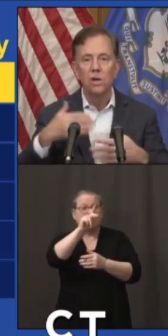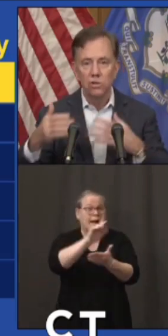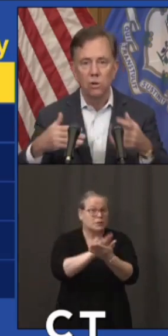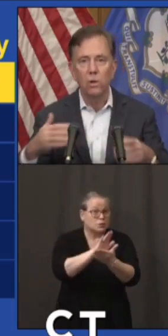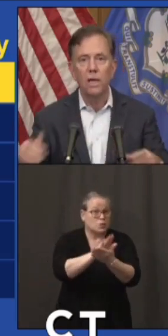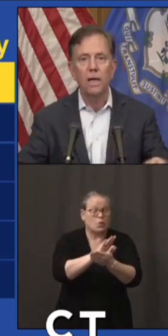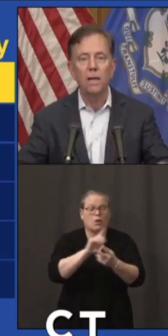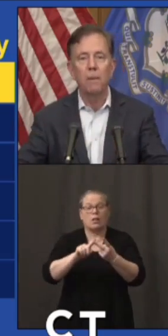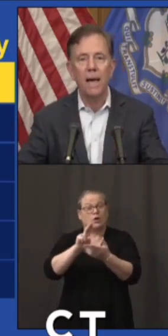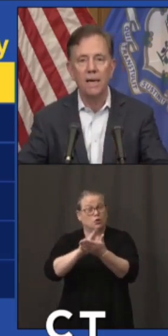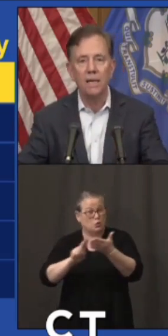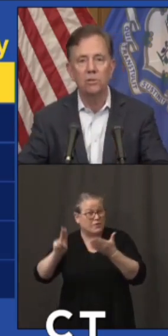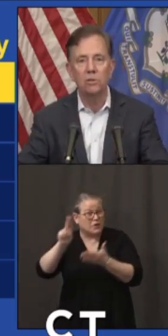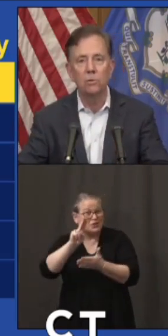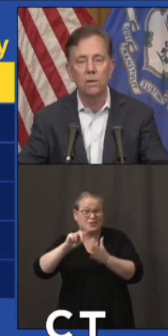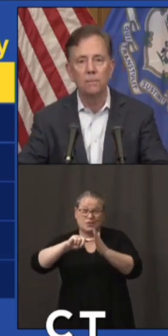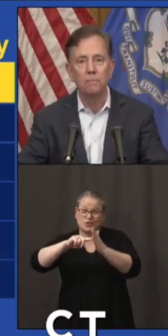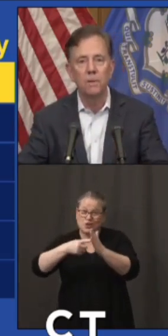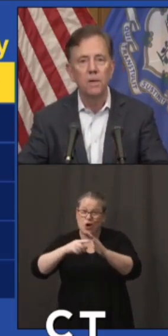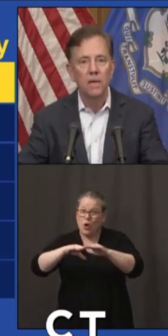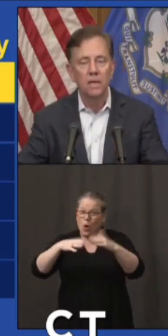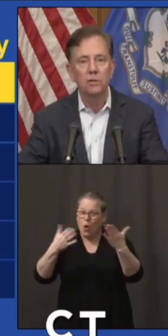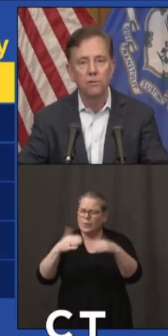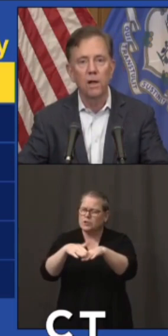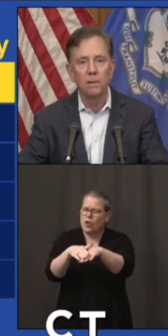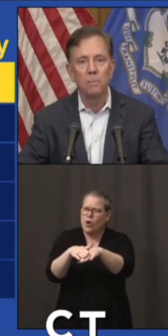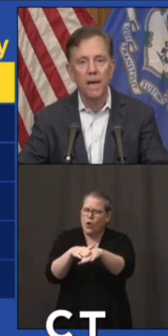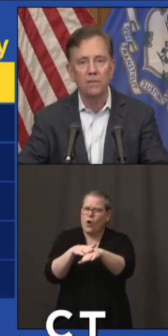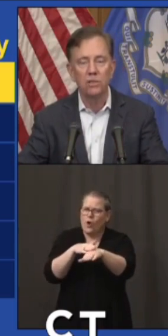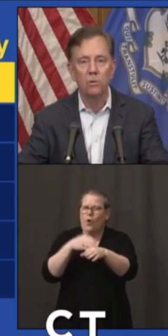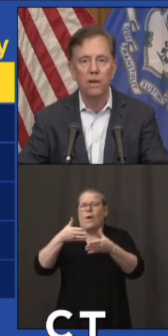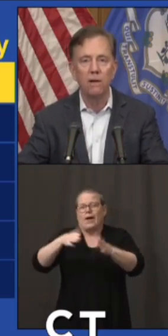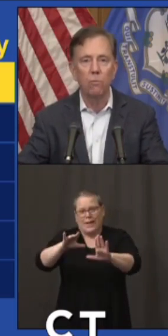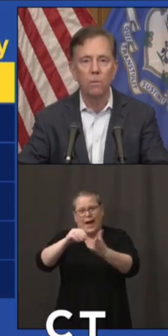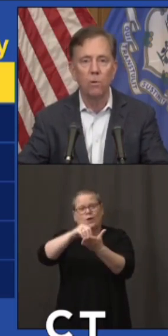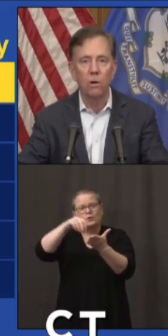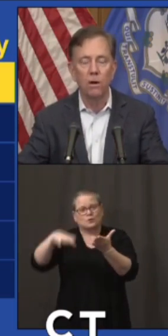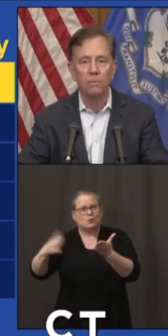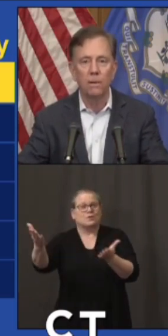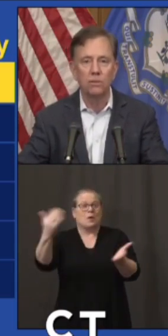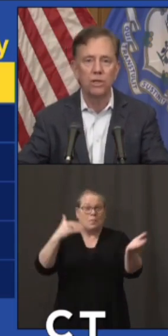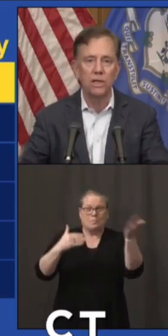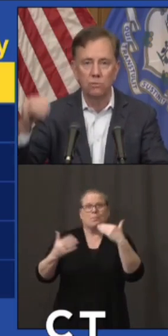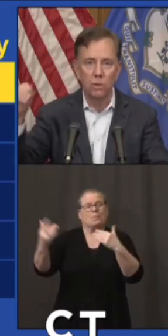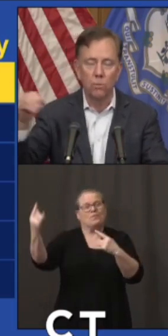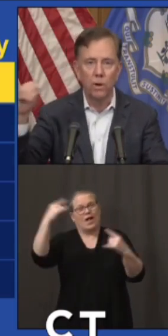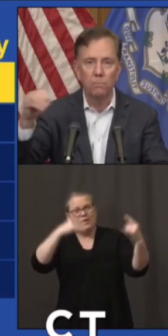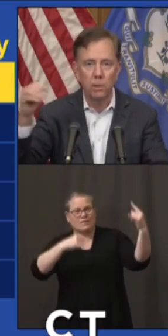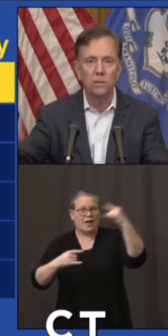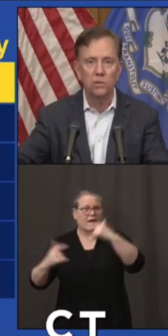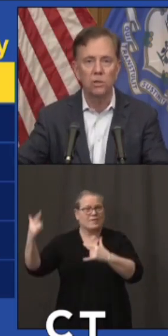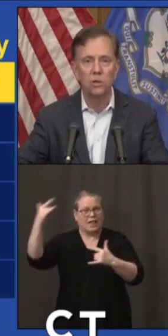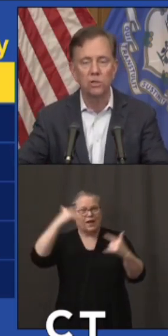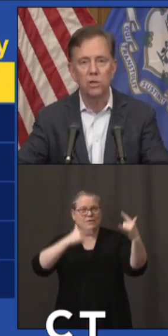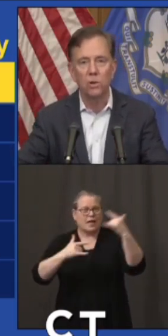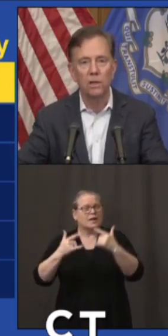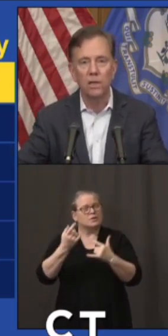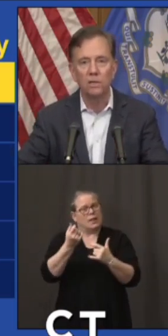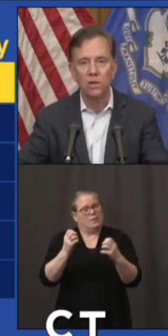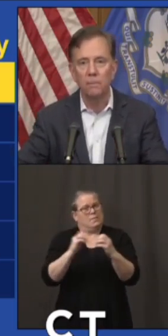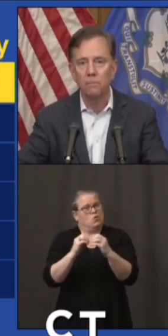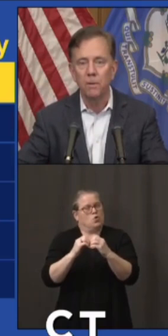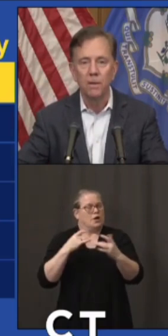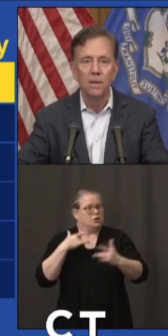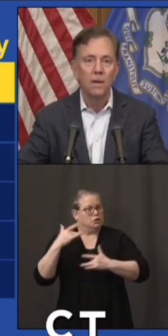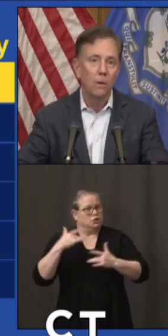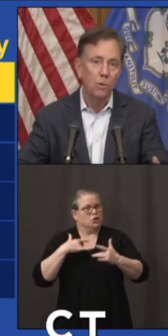universities slowly getting back into kids flying back. So we have one more chance where the Whirring Blenders start stirring